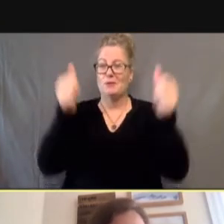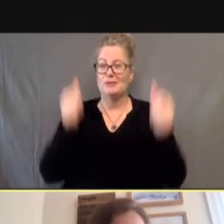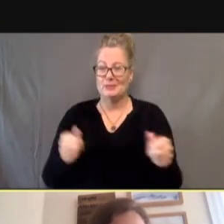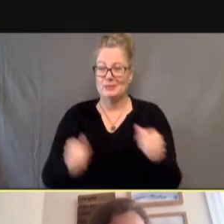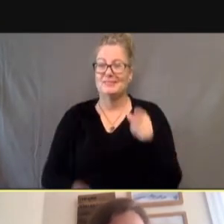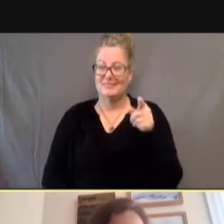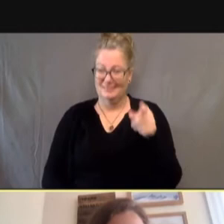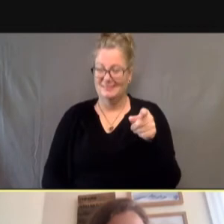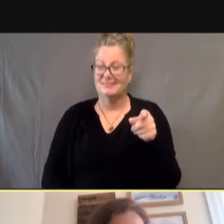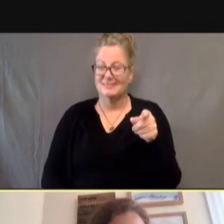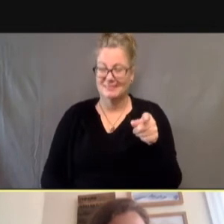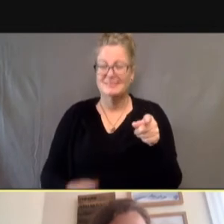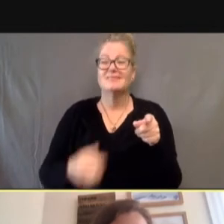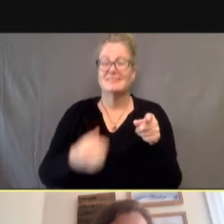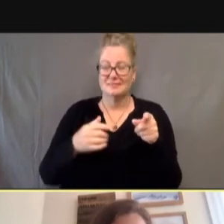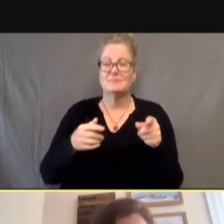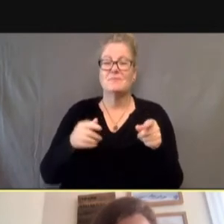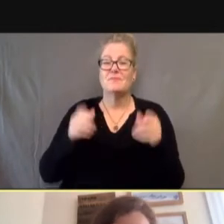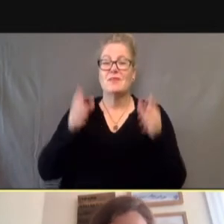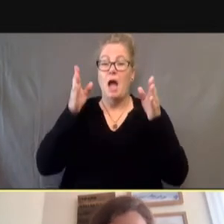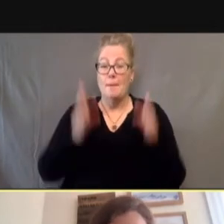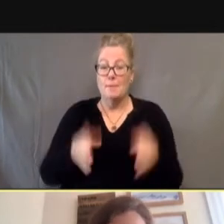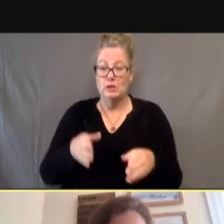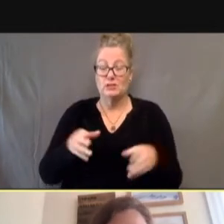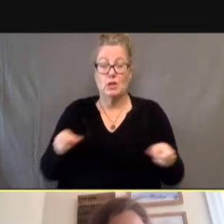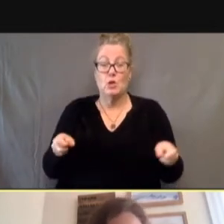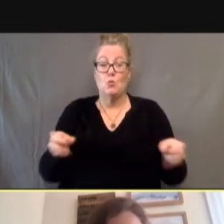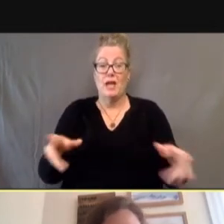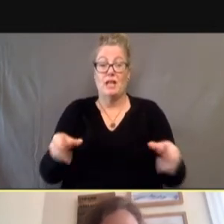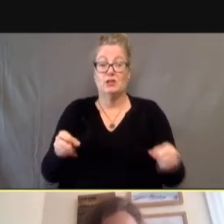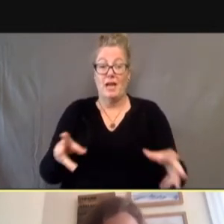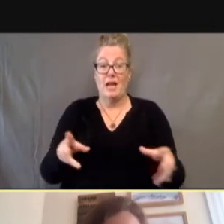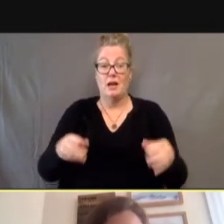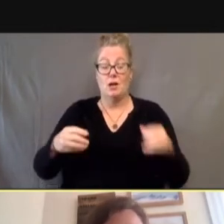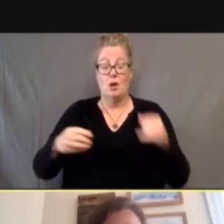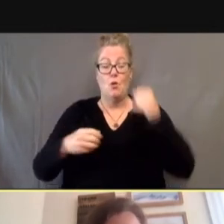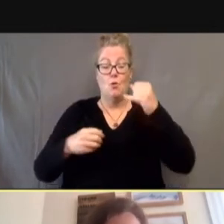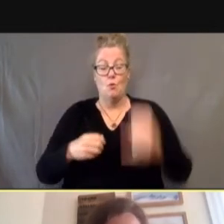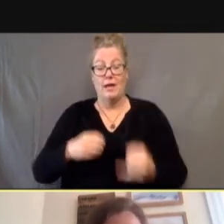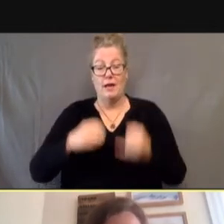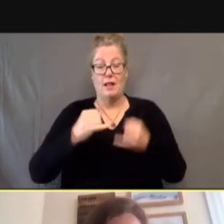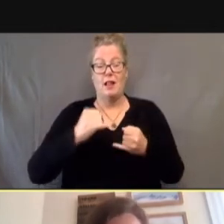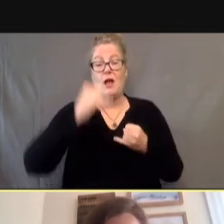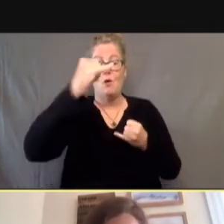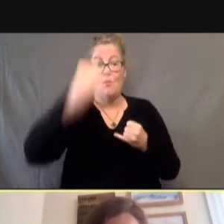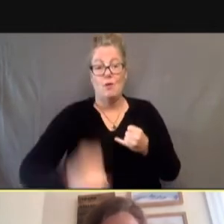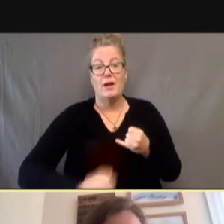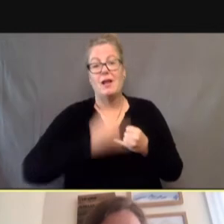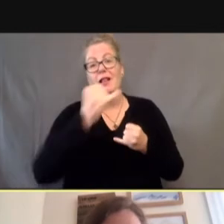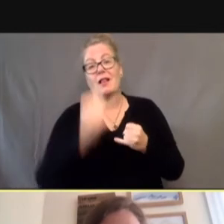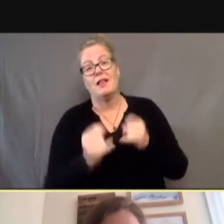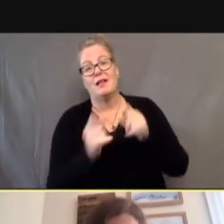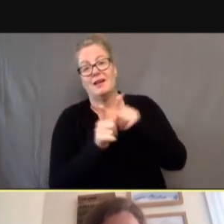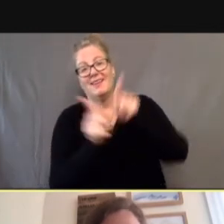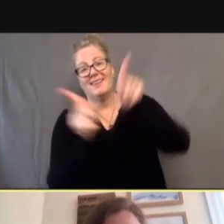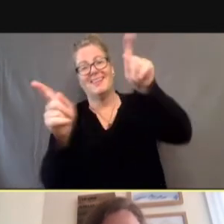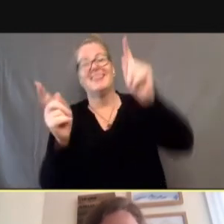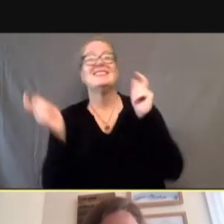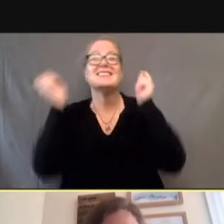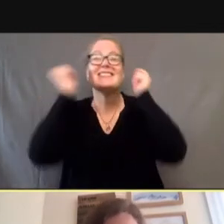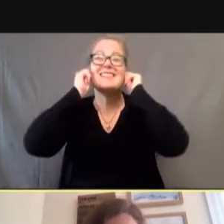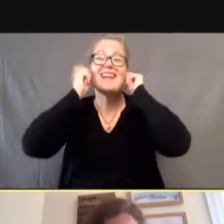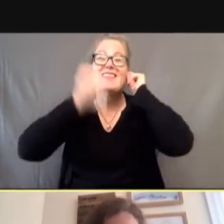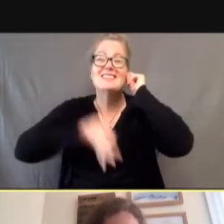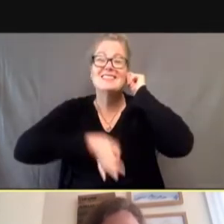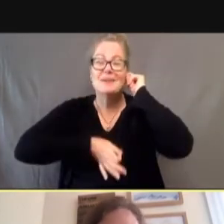a person in a wheelchair, and the wheelchair wheel is part of a stethoscope to represent that people with disabilities fully belong in the